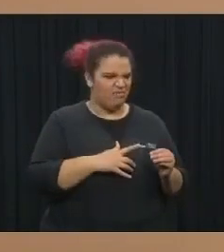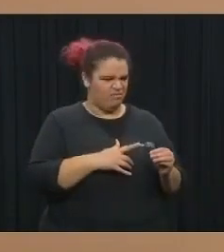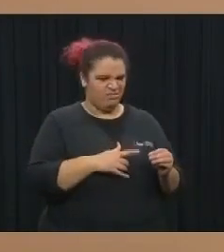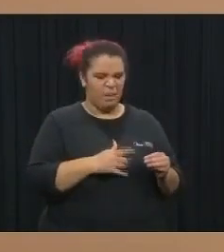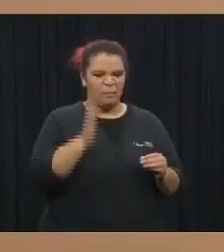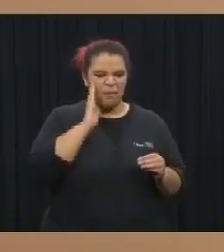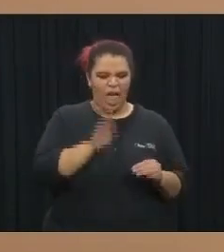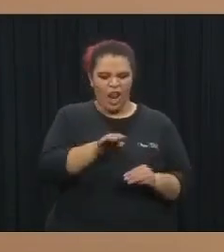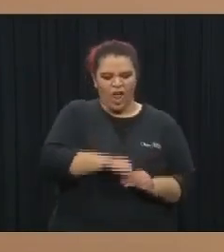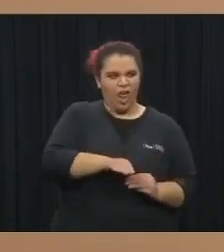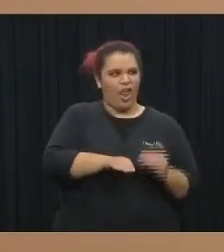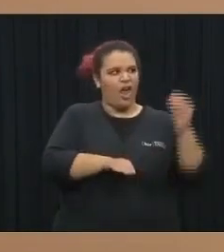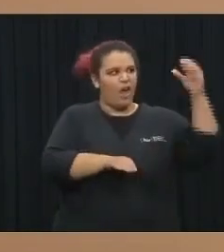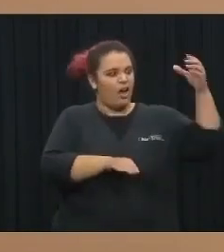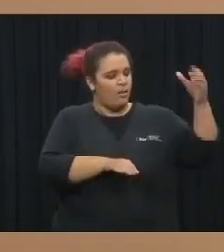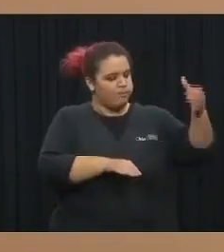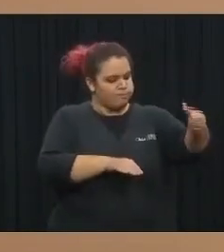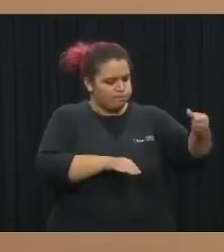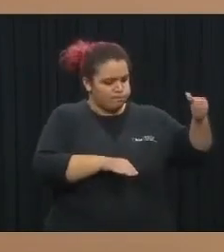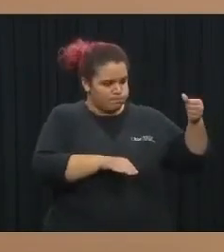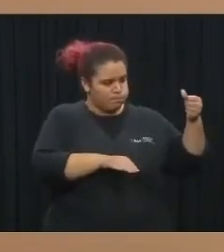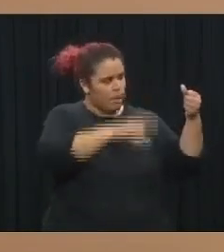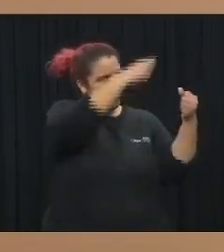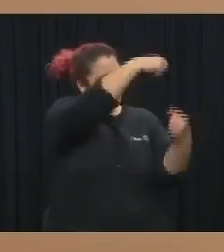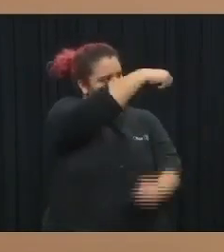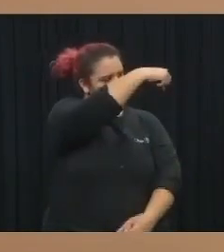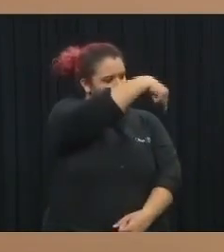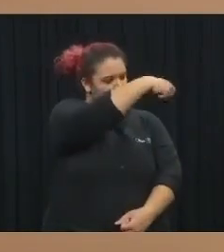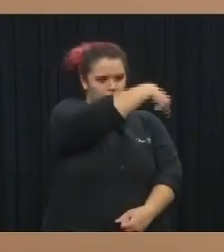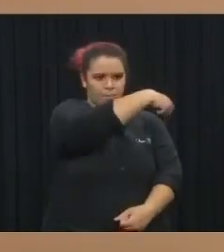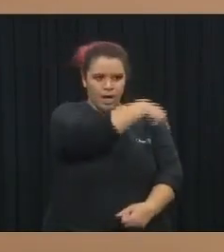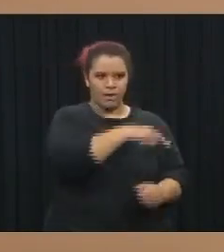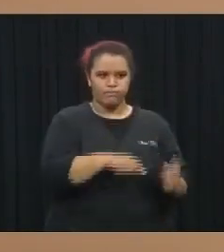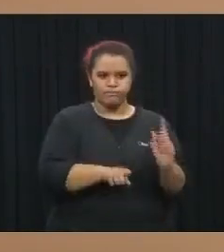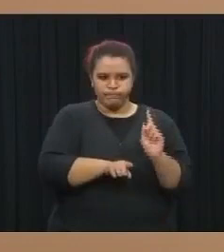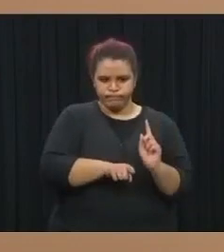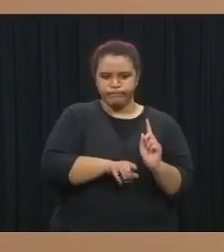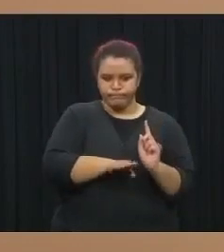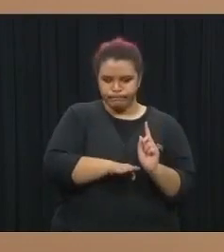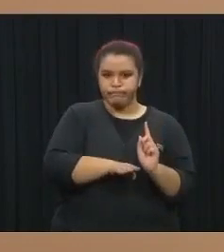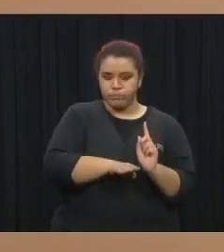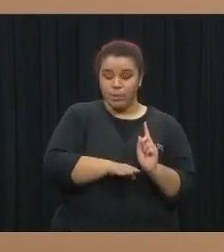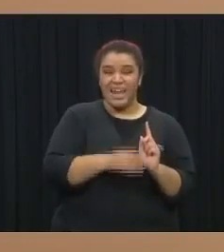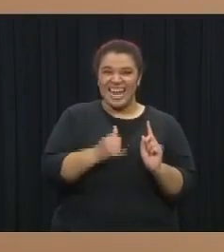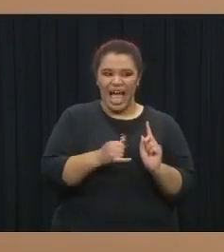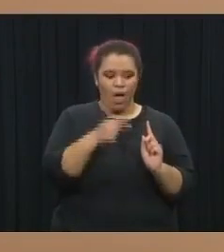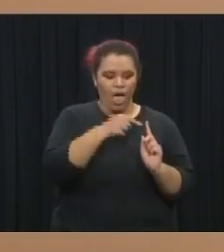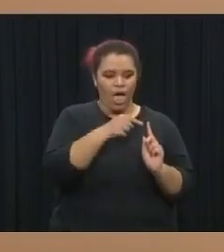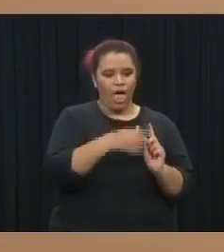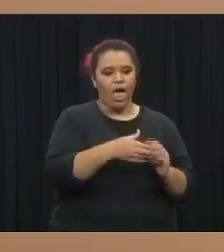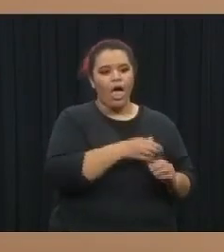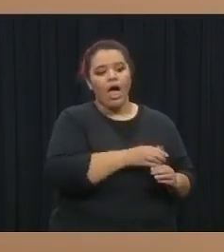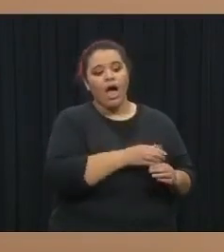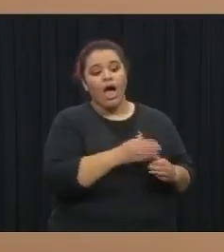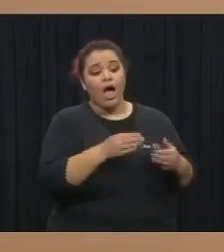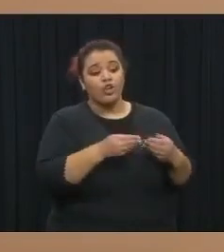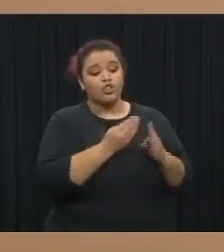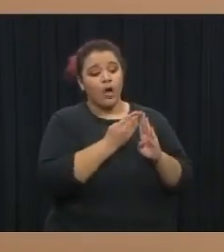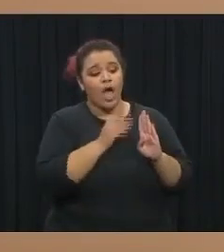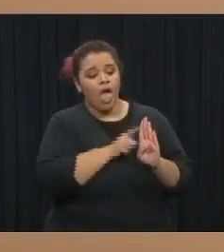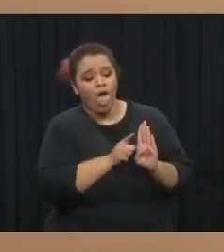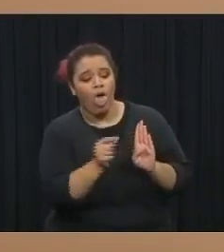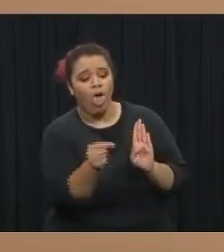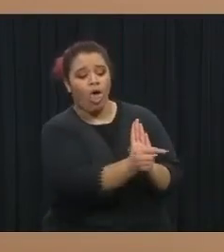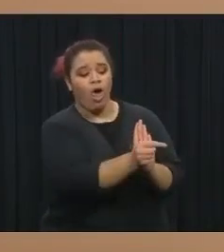really creative things happening in our hospitals, some of which they've planned for, and some new ingenuity that is happening, as I just